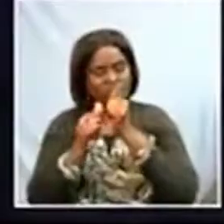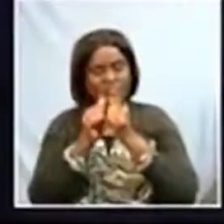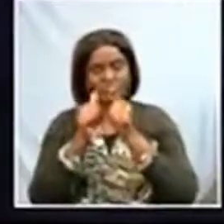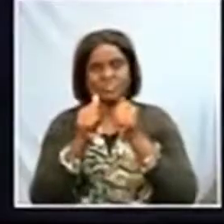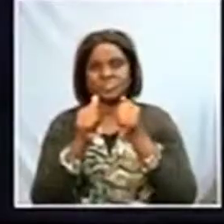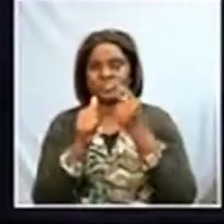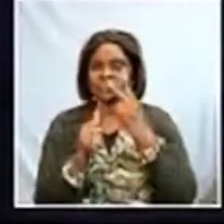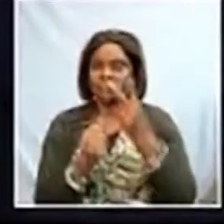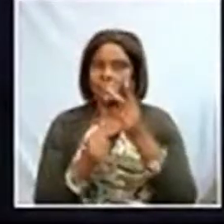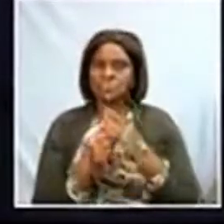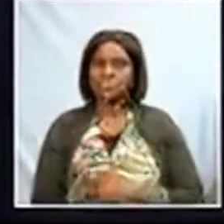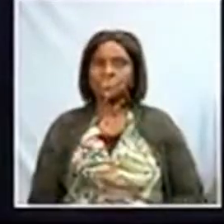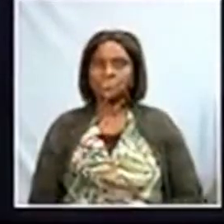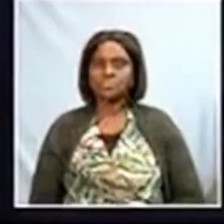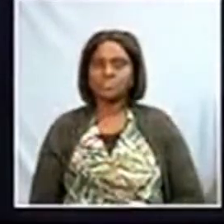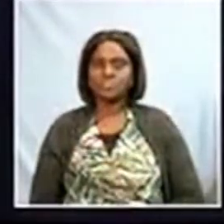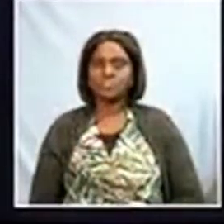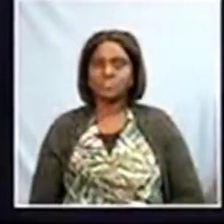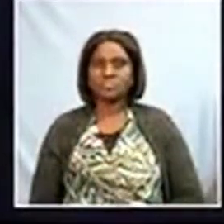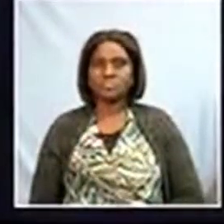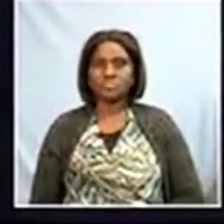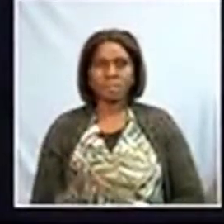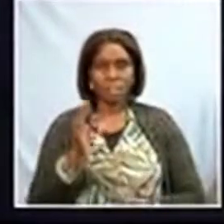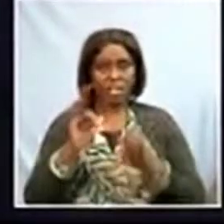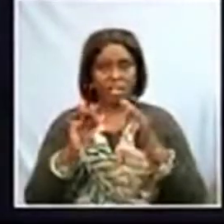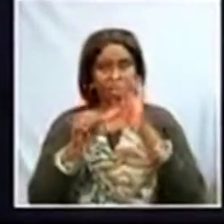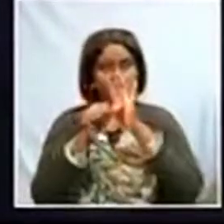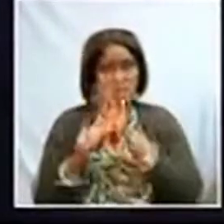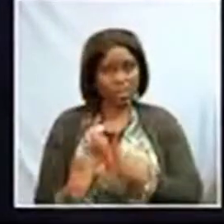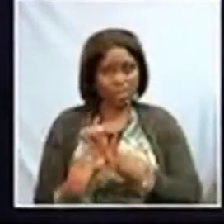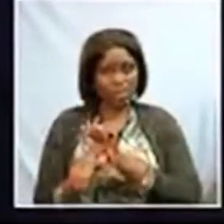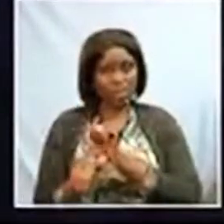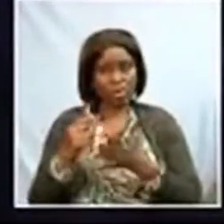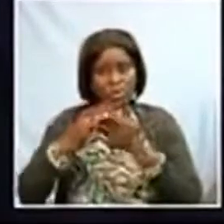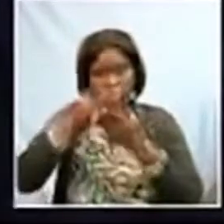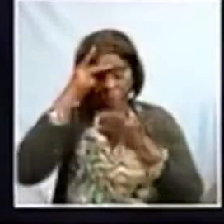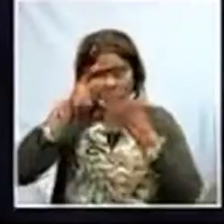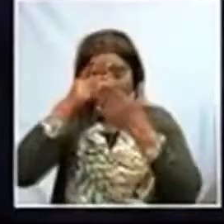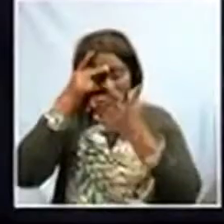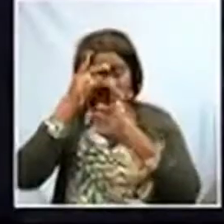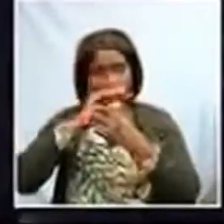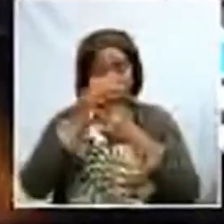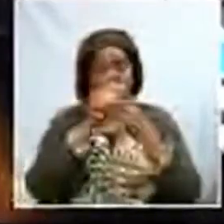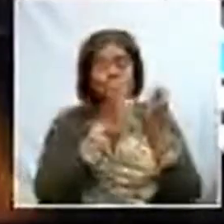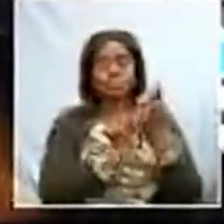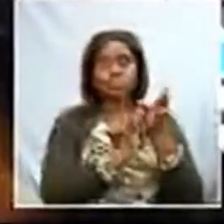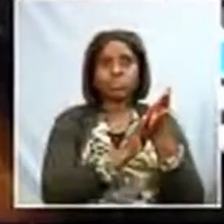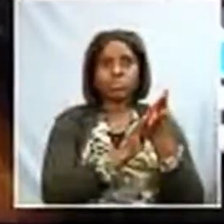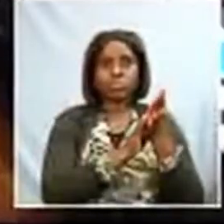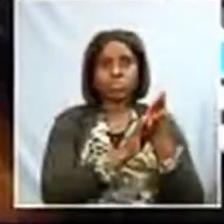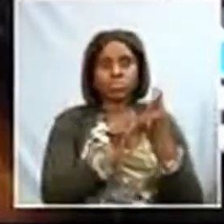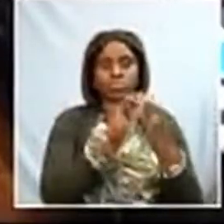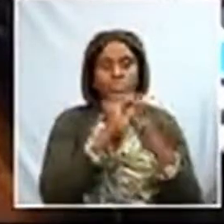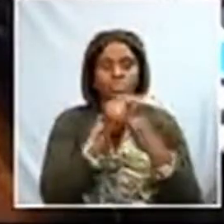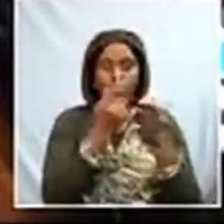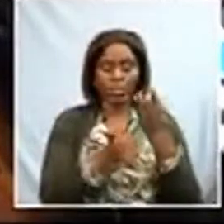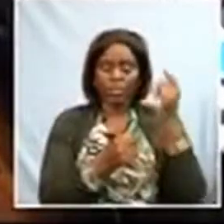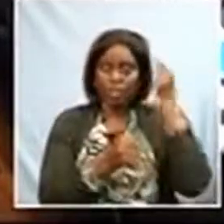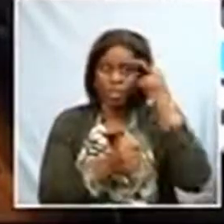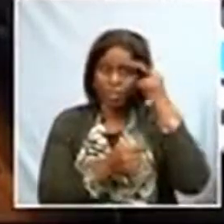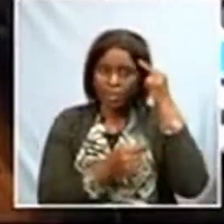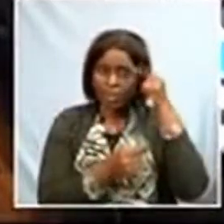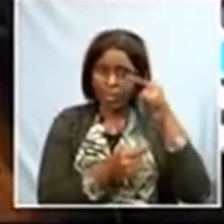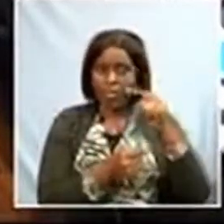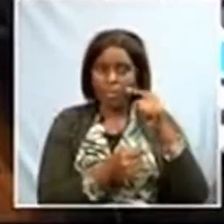look, if you deny pupils or the school, I mean the government,